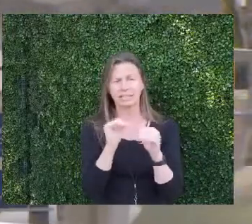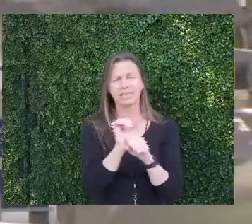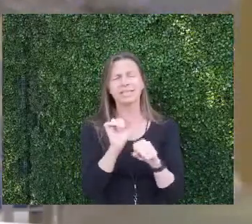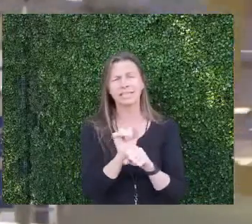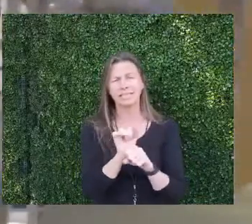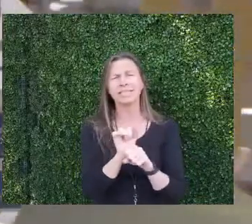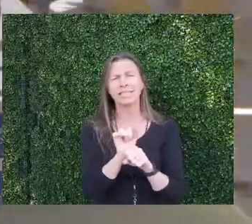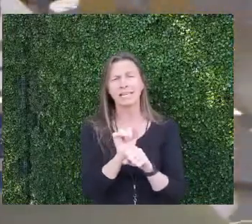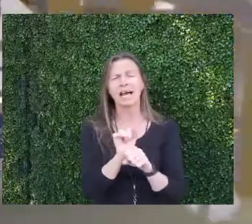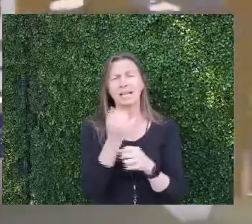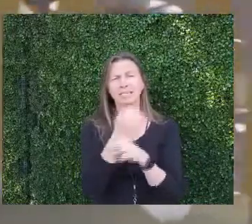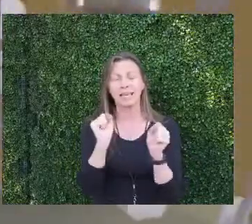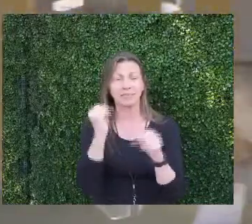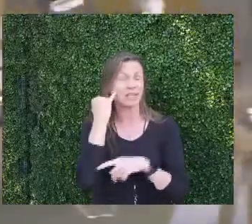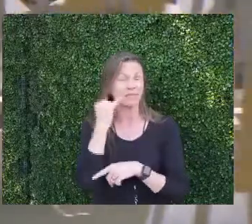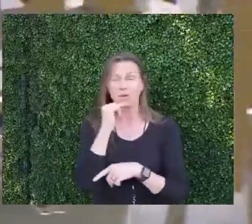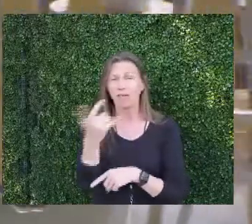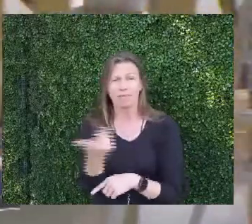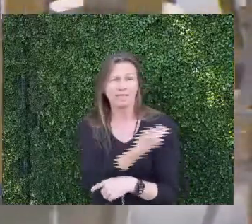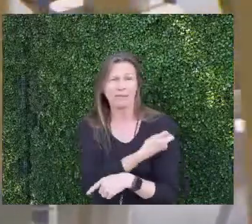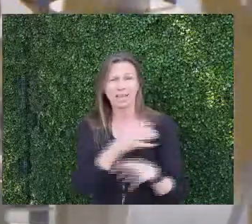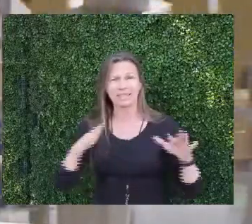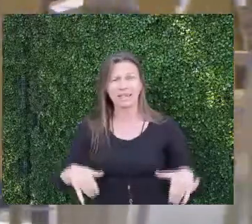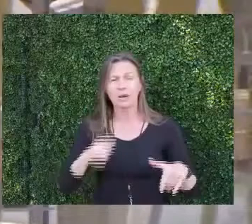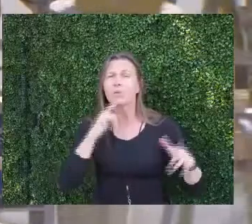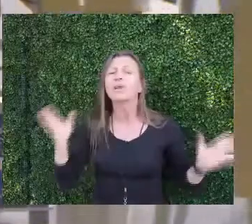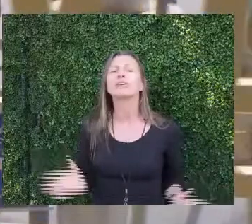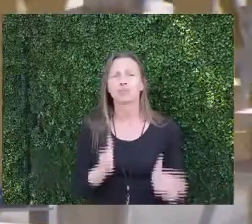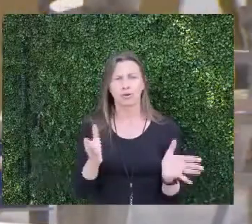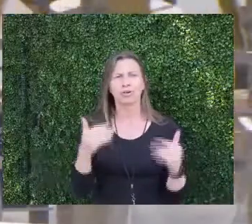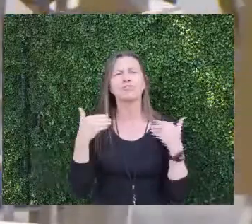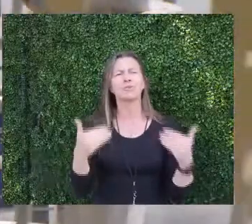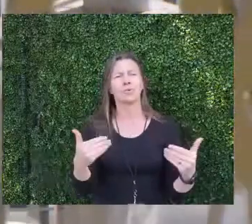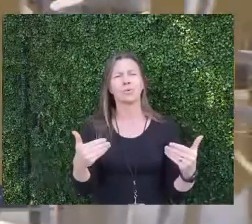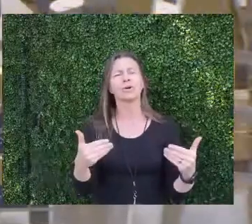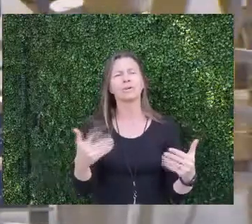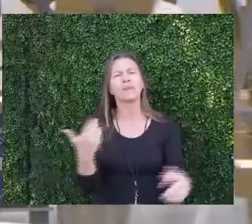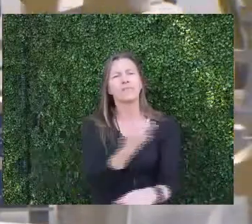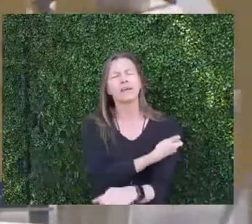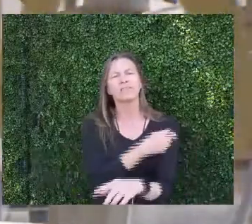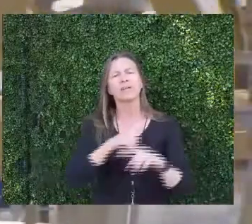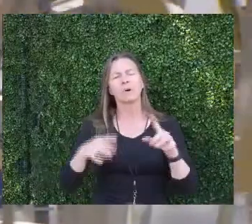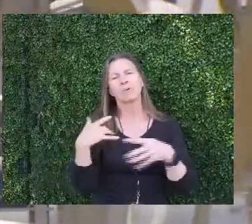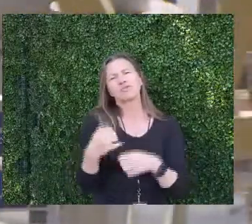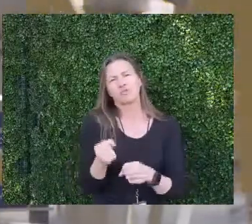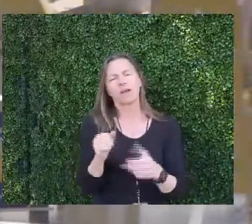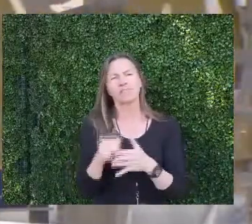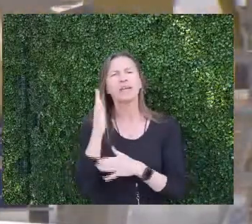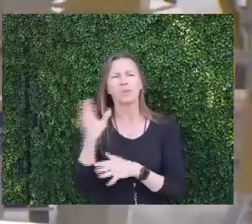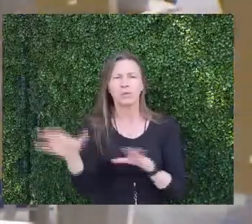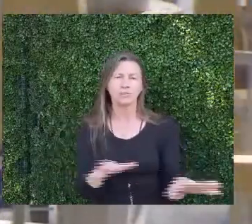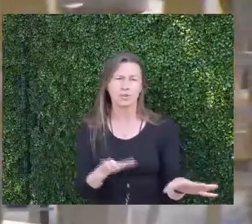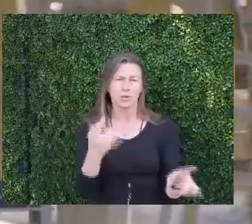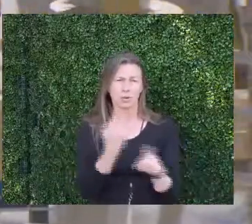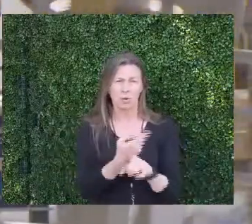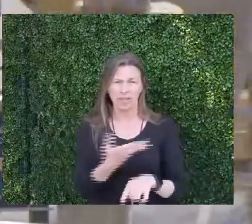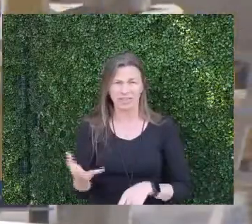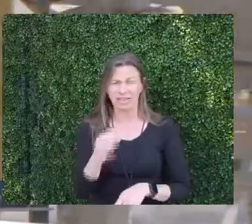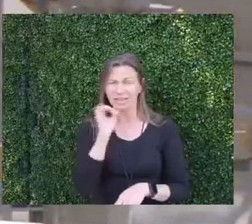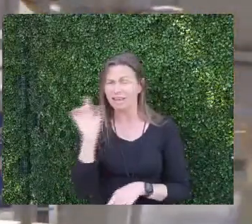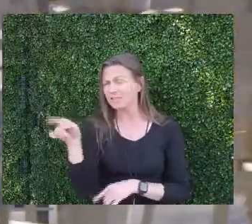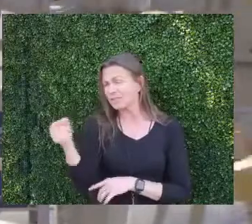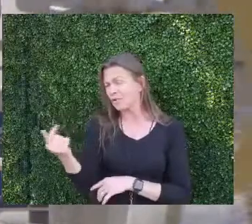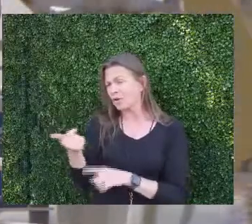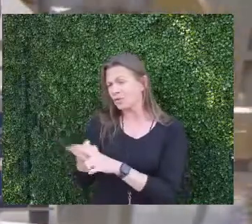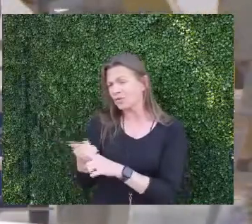vaccinated, we encourage you to be vaccinated. But we trust that you'll do the right thing, not only for yourself, but your loved ones and for your